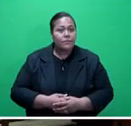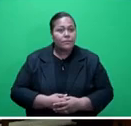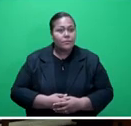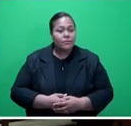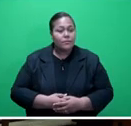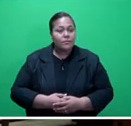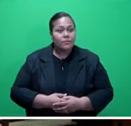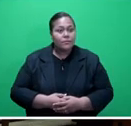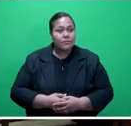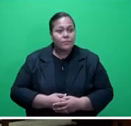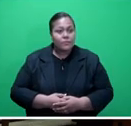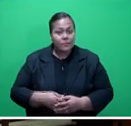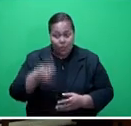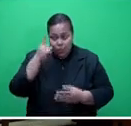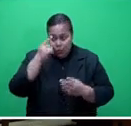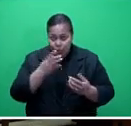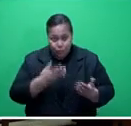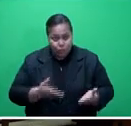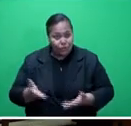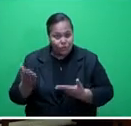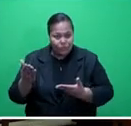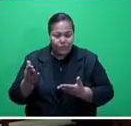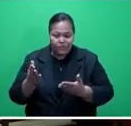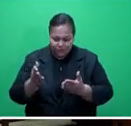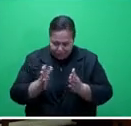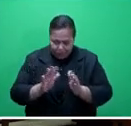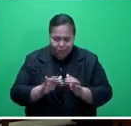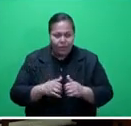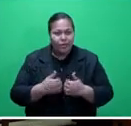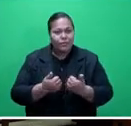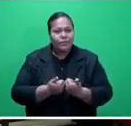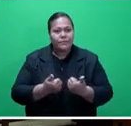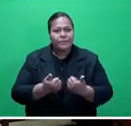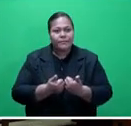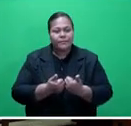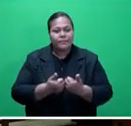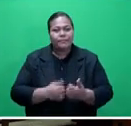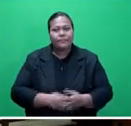the motion is agreed to unanimously.